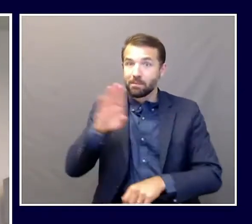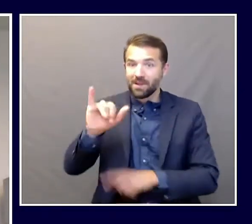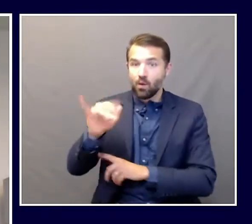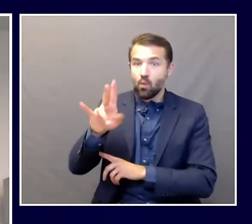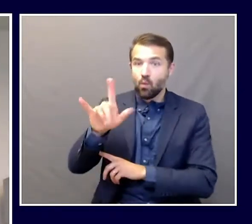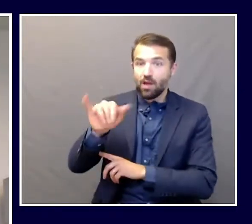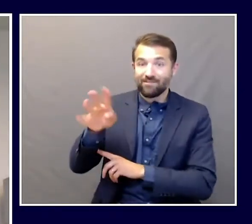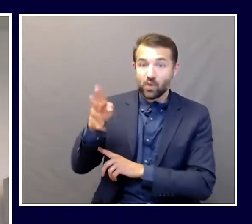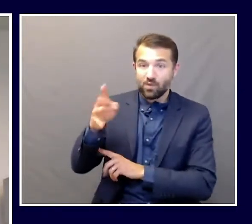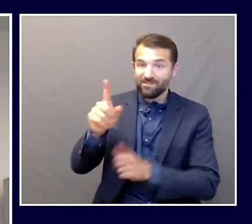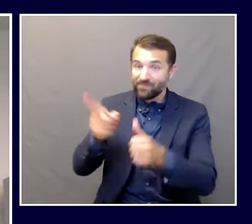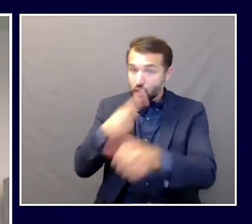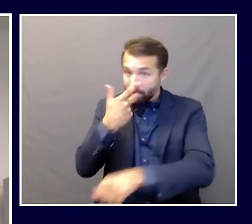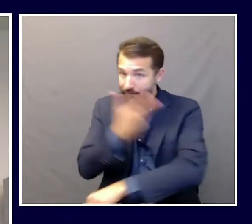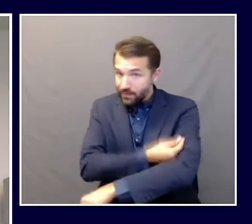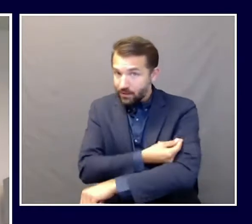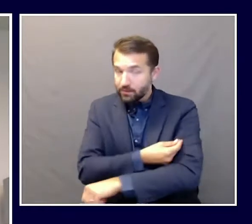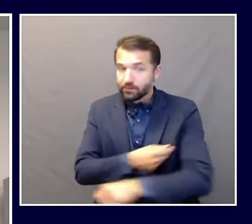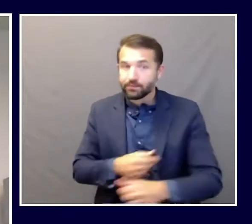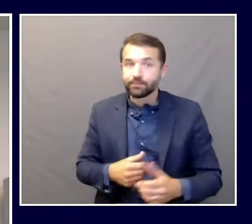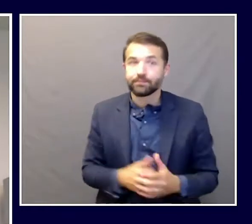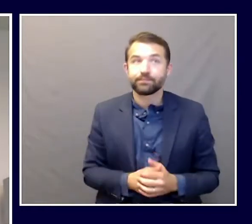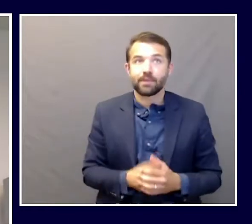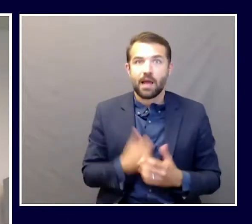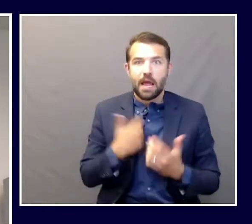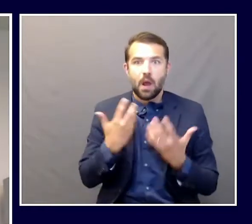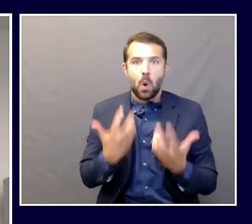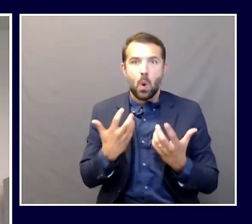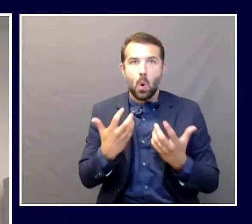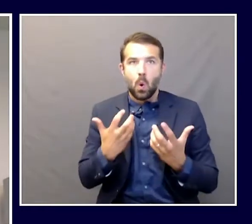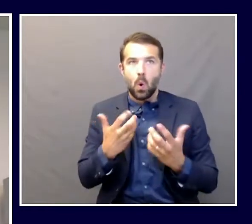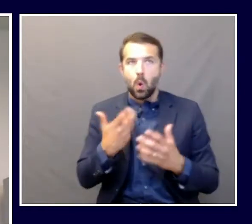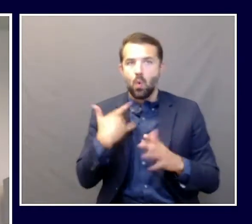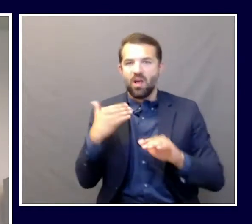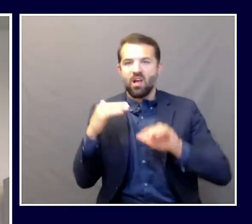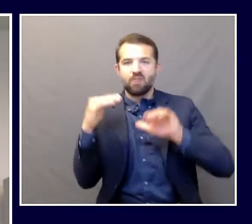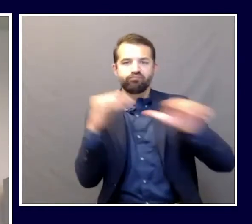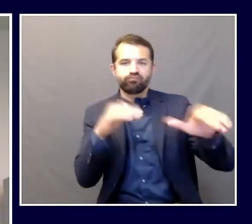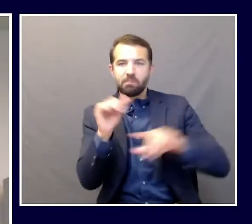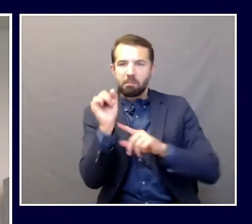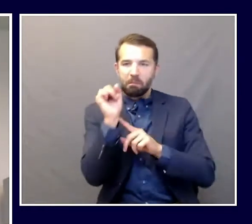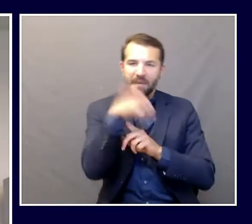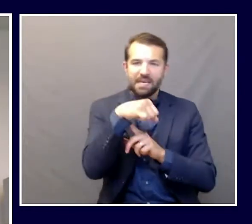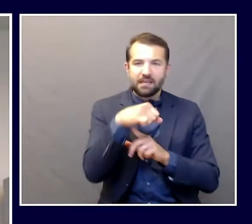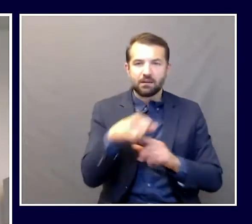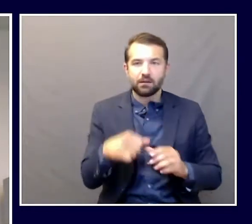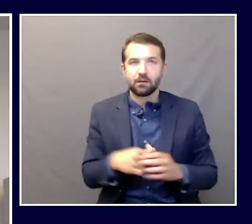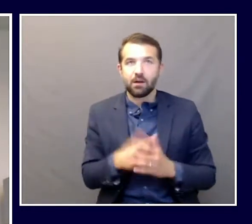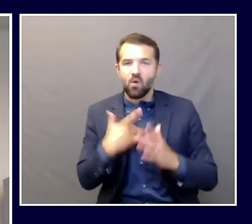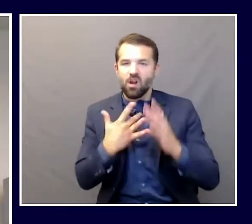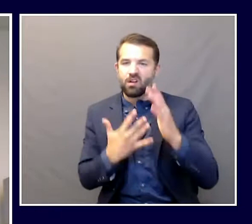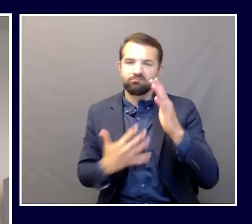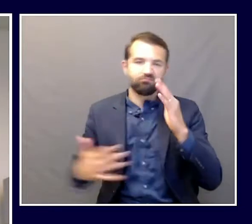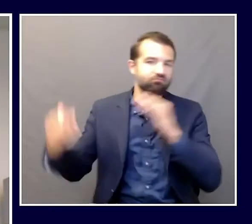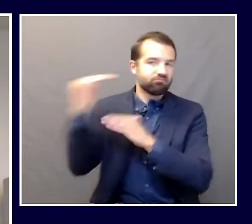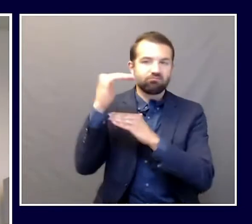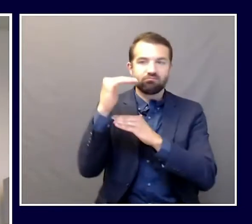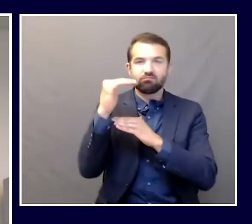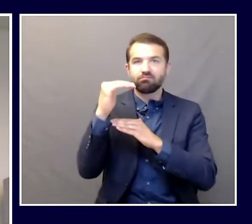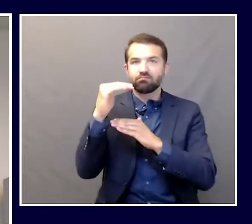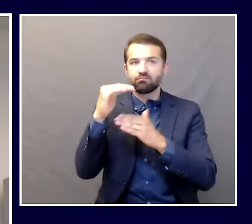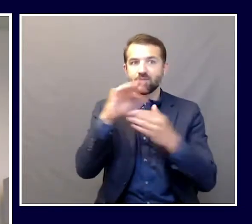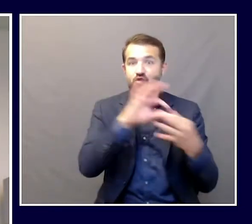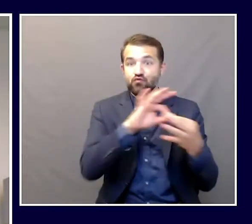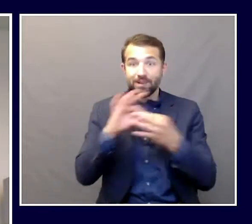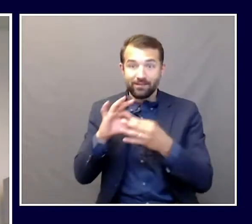would like us to go higher is that it connects with the discussion today around the Delta variant. One of the things